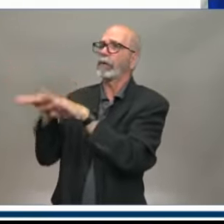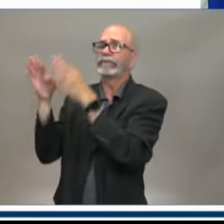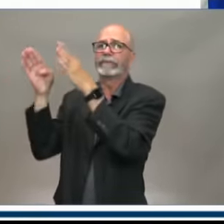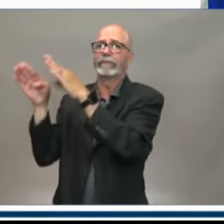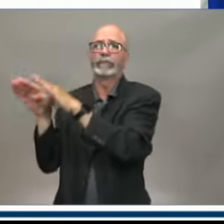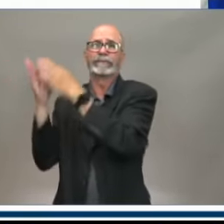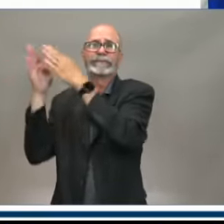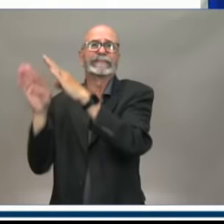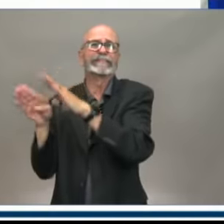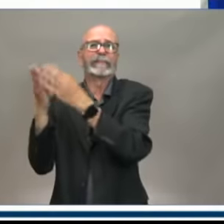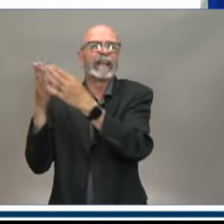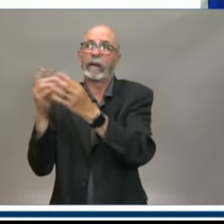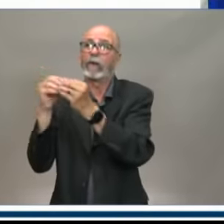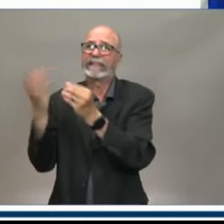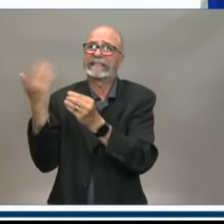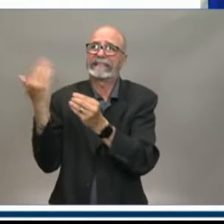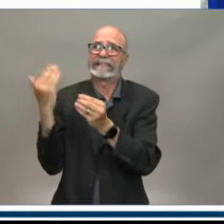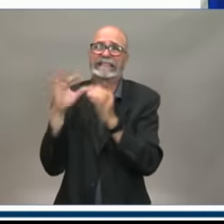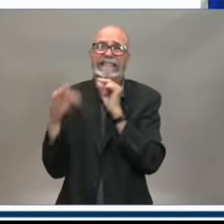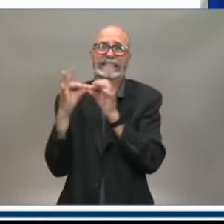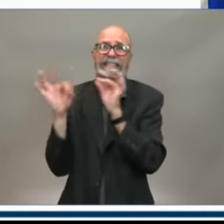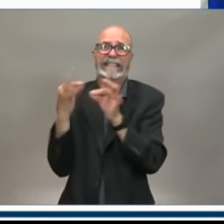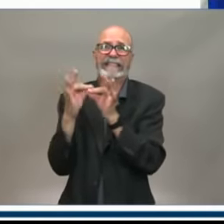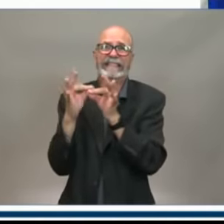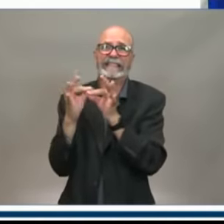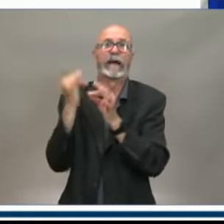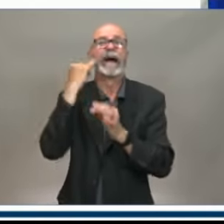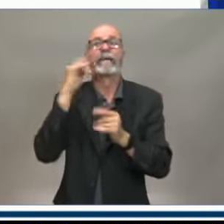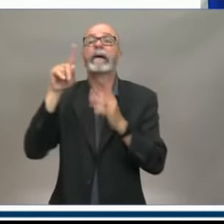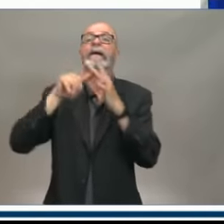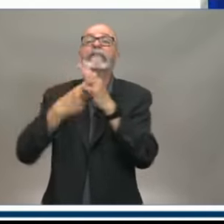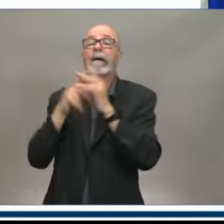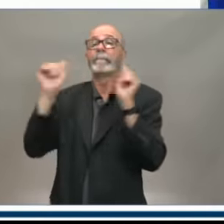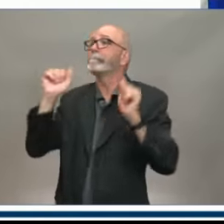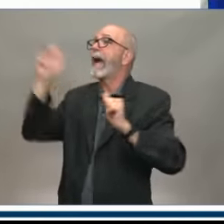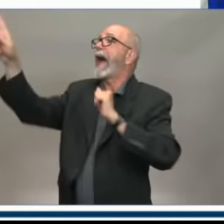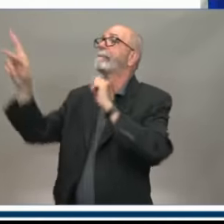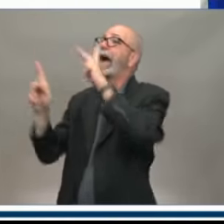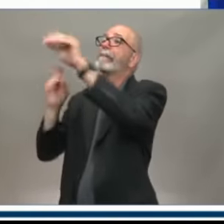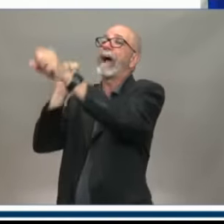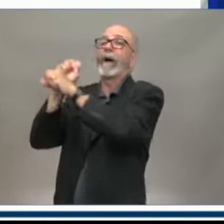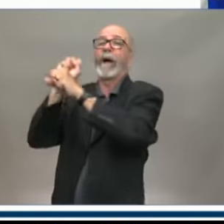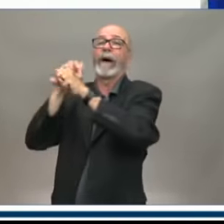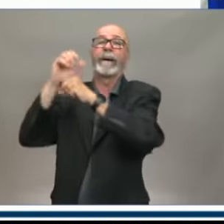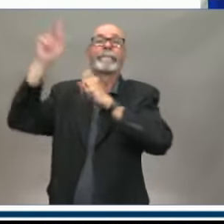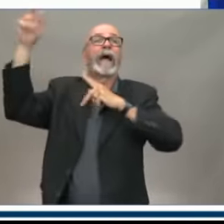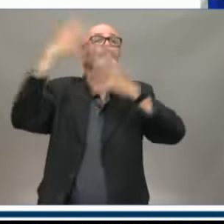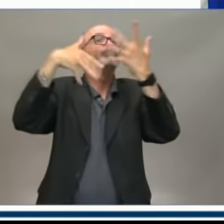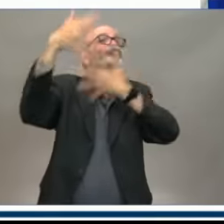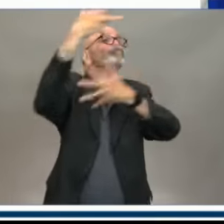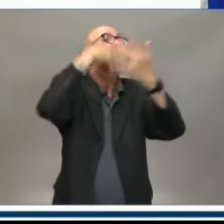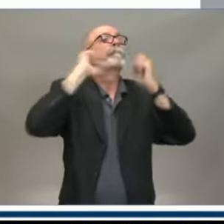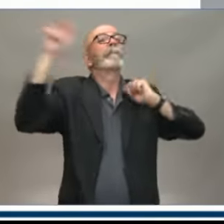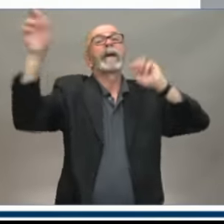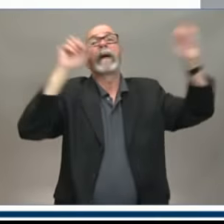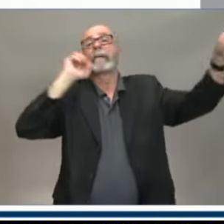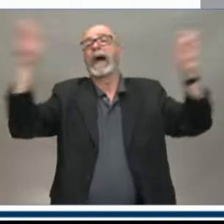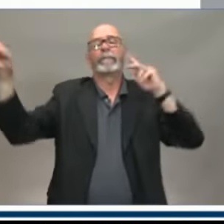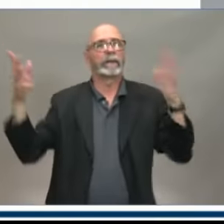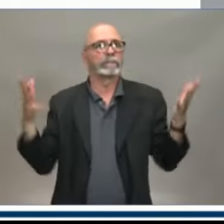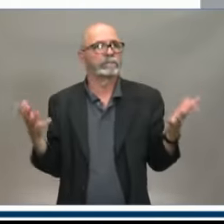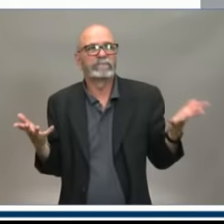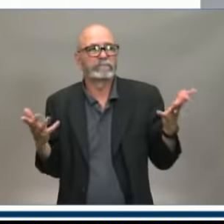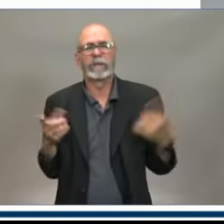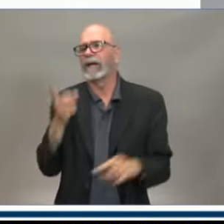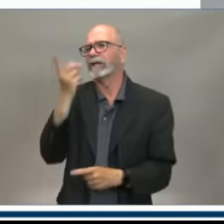as possible as people start going back out and interacting with people more regularly? So it goes hand in